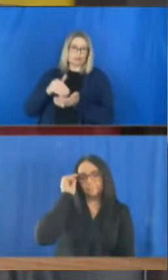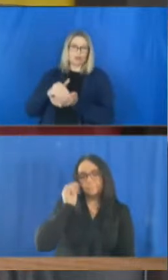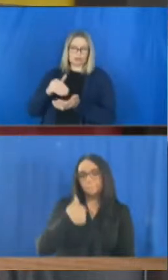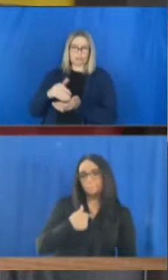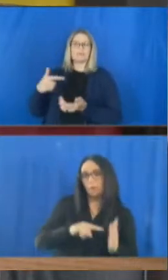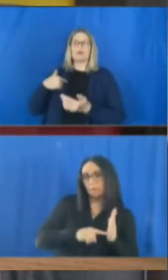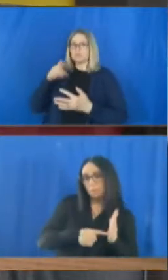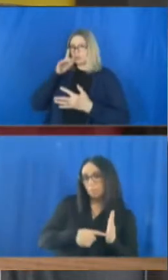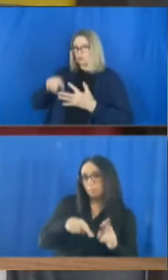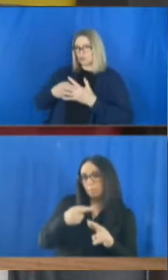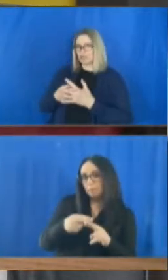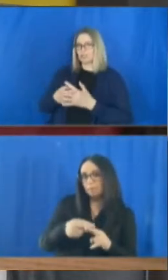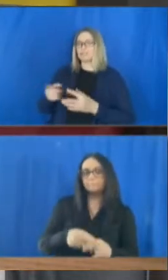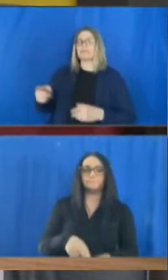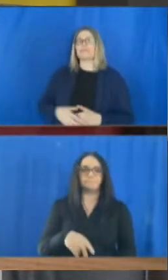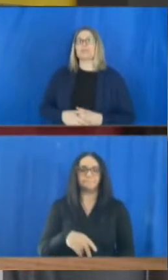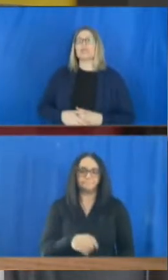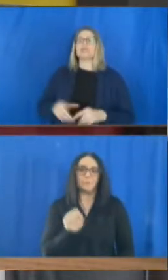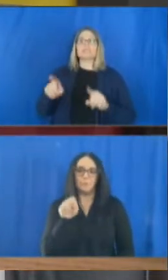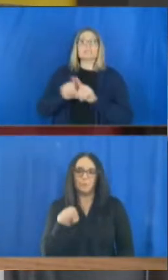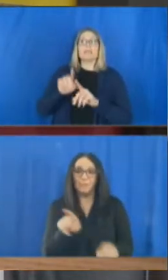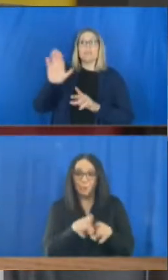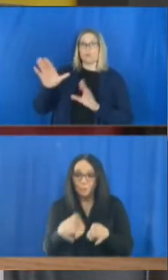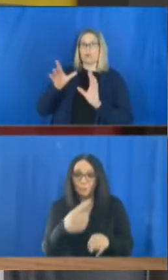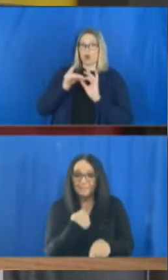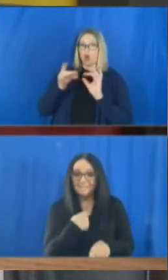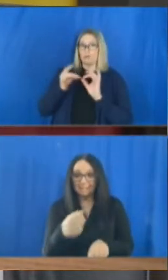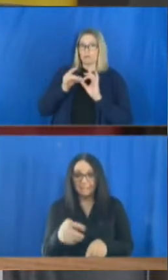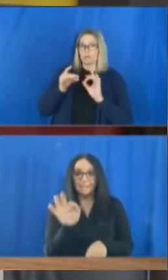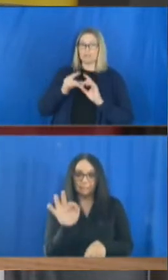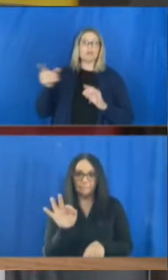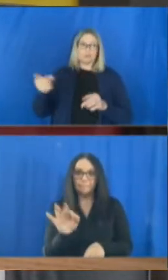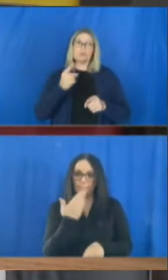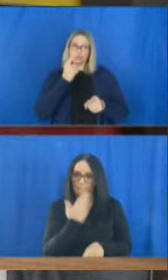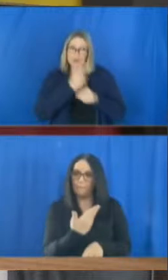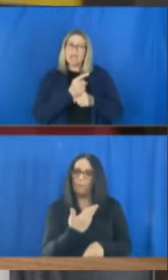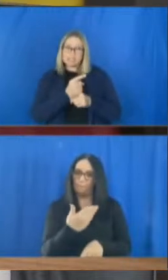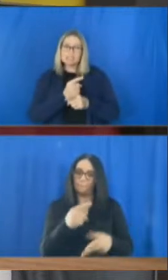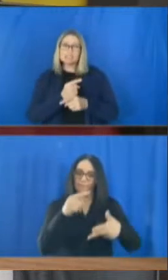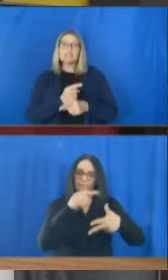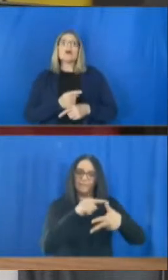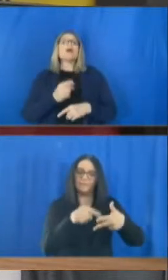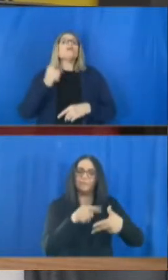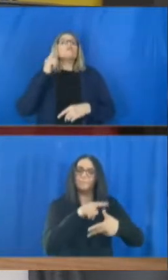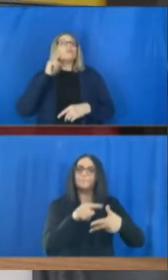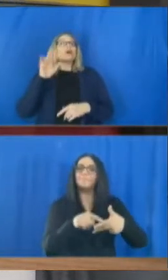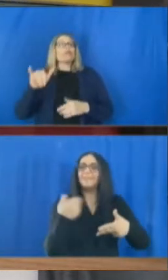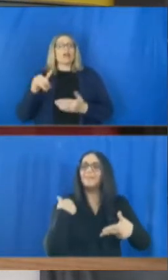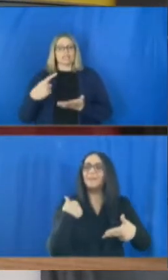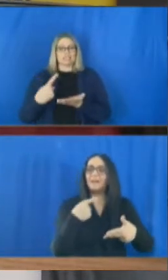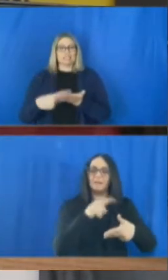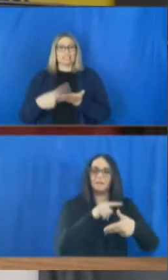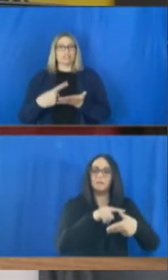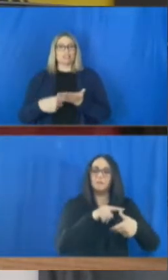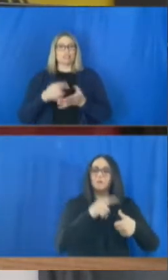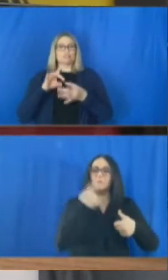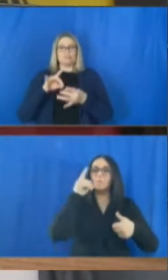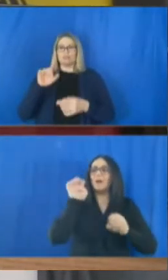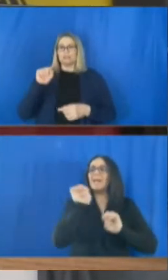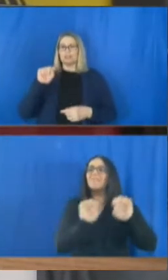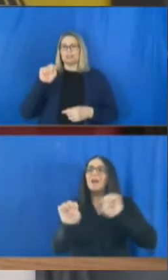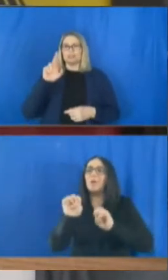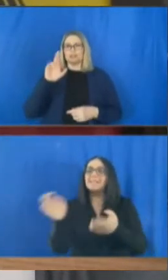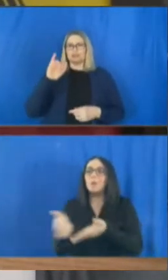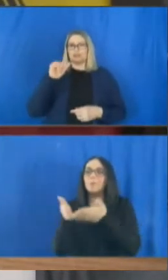really about going into more restrictions versus coming out of those restrictions. Coming out of the restrictions, it's about trends, and our